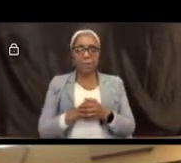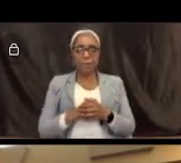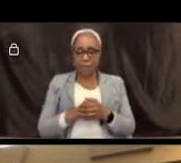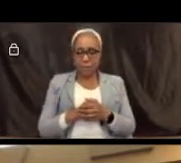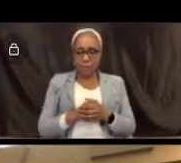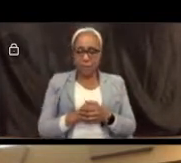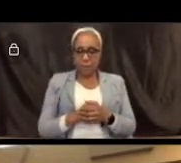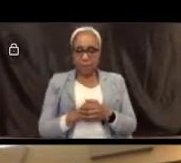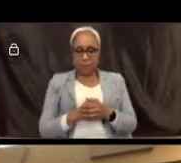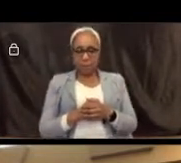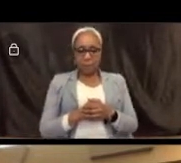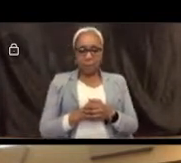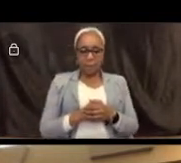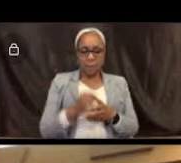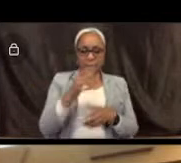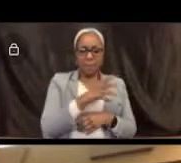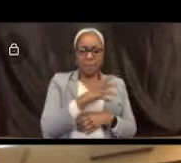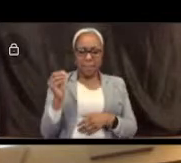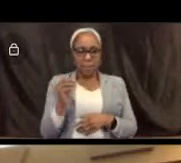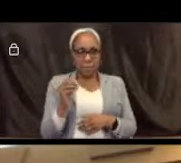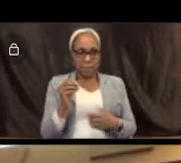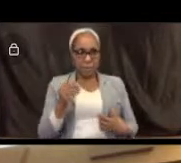And